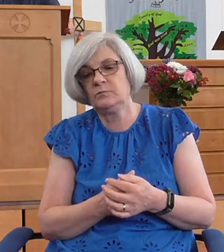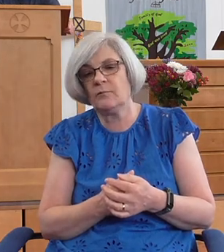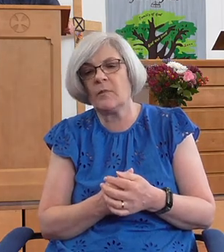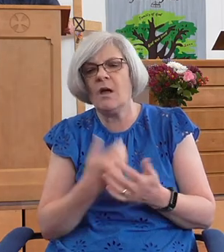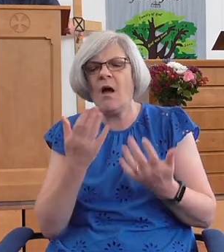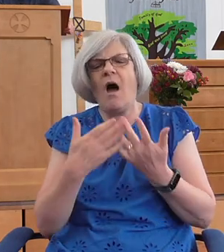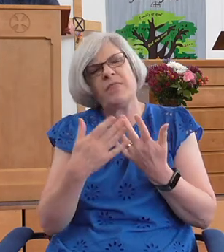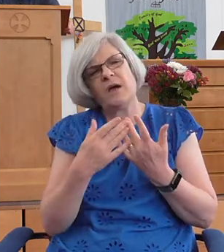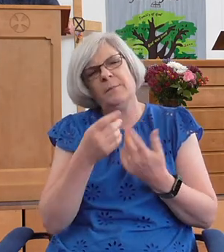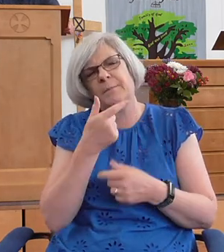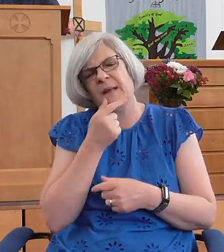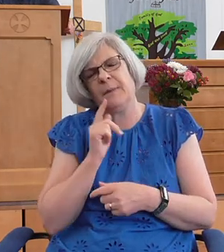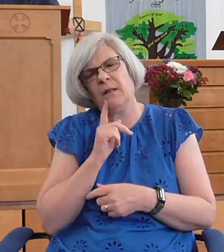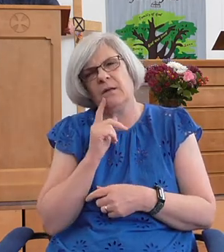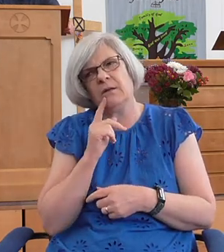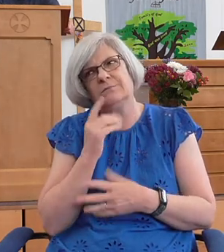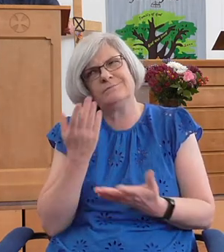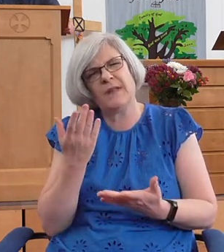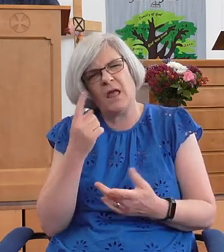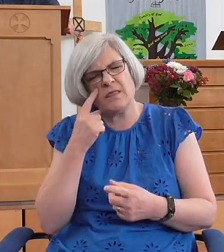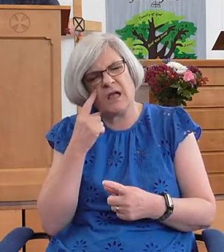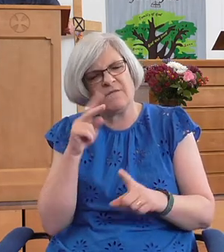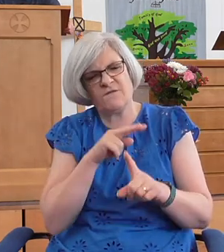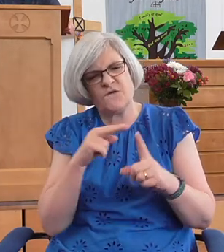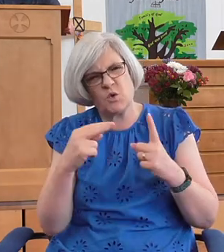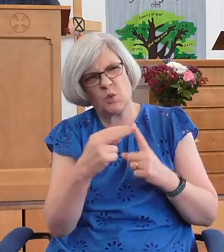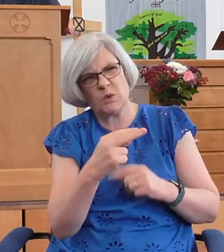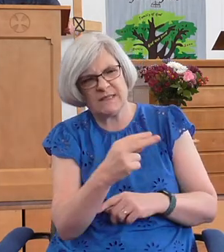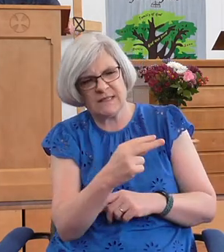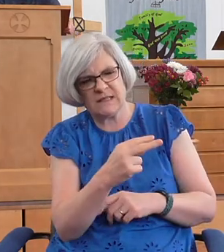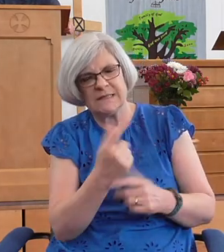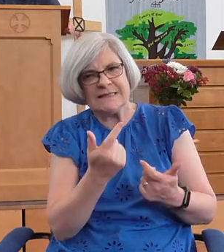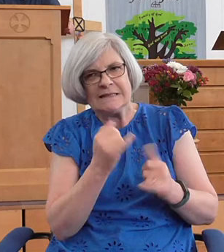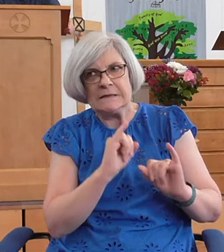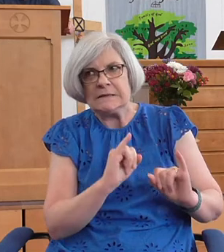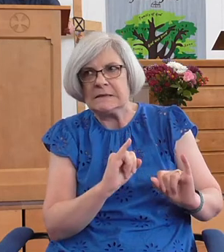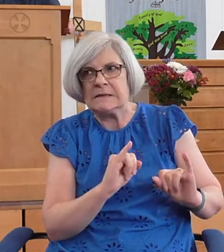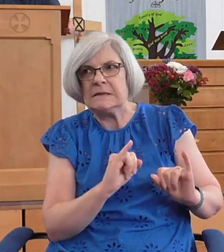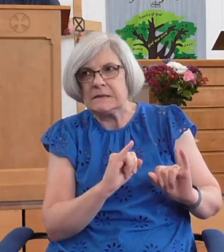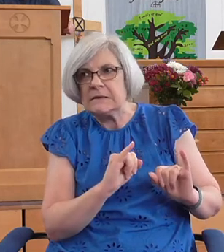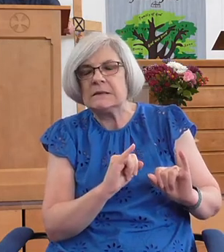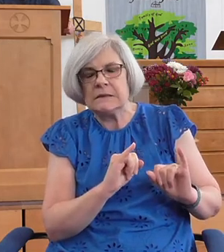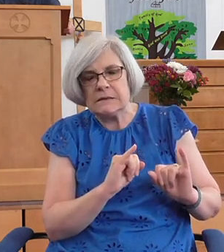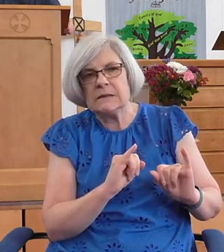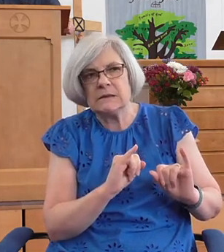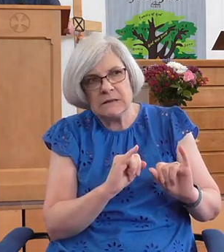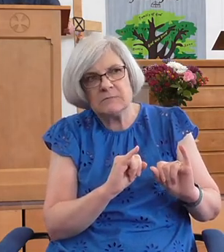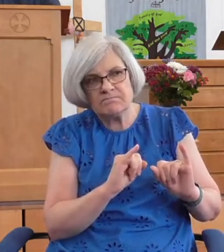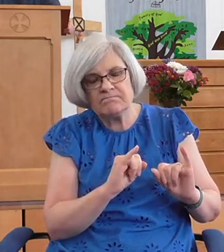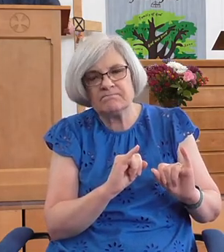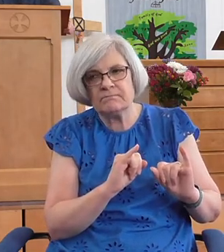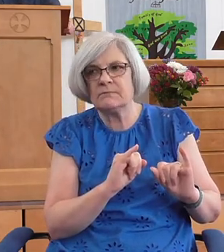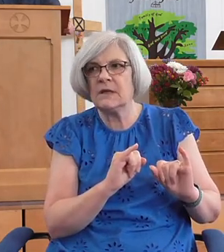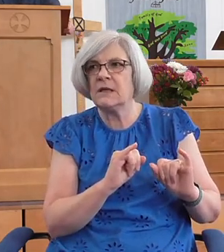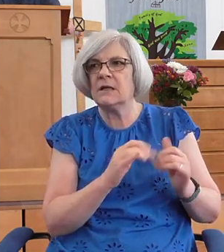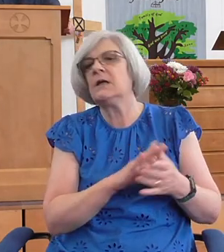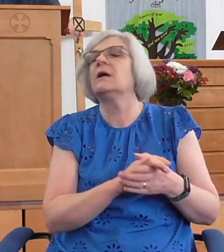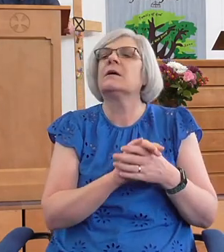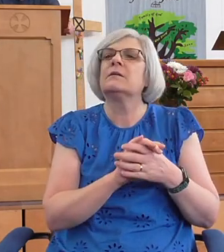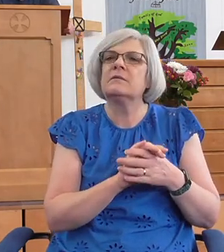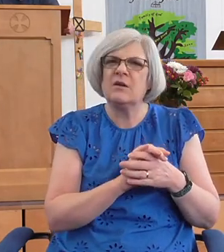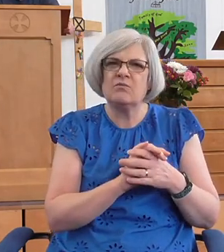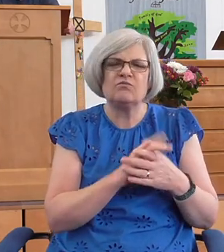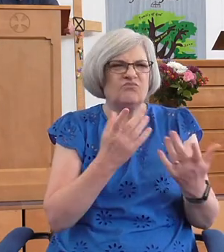Others, however, consider some of his views on the Bible to be almost heretical. They were certainly liberal in